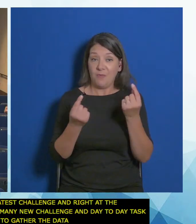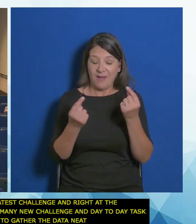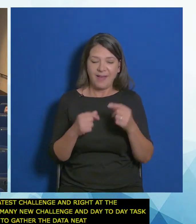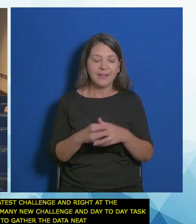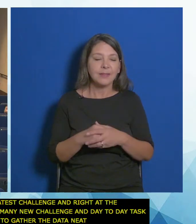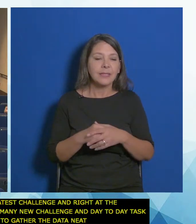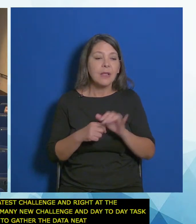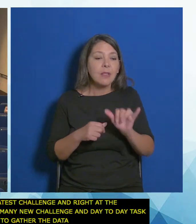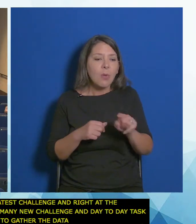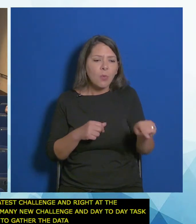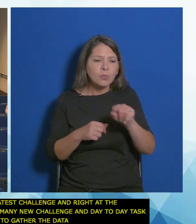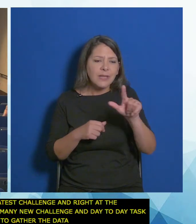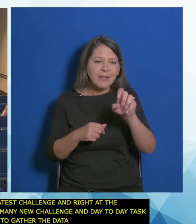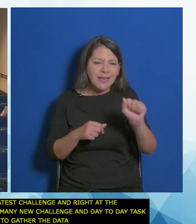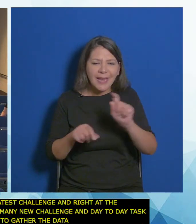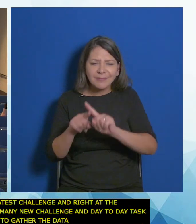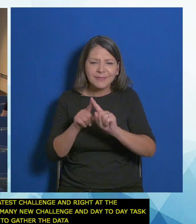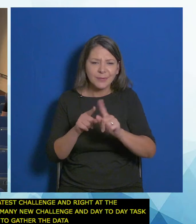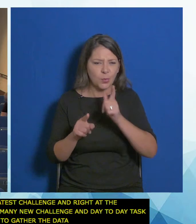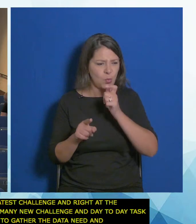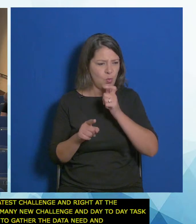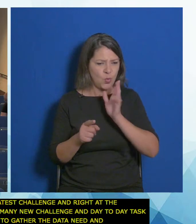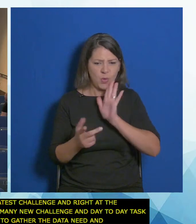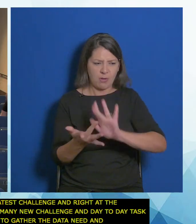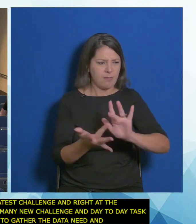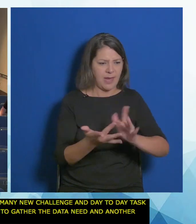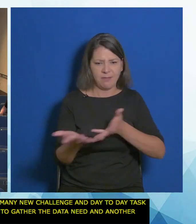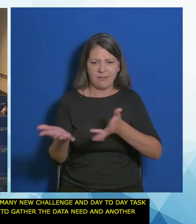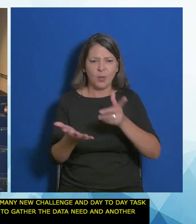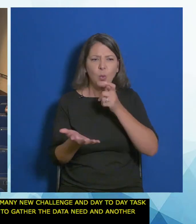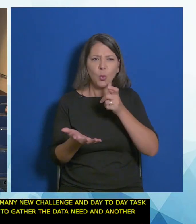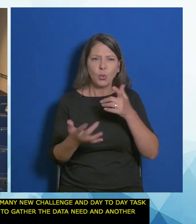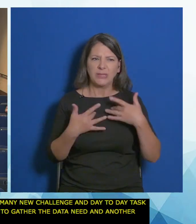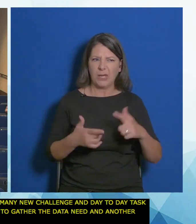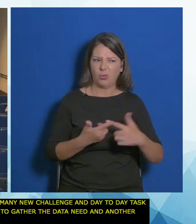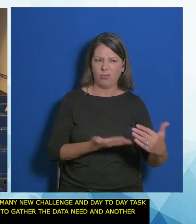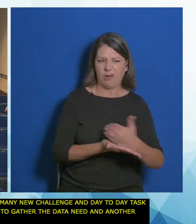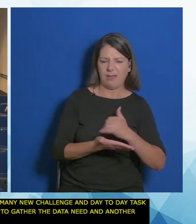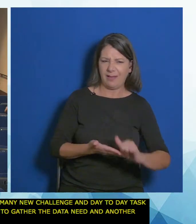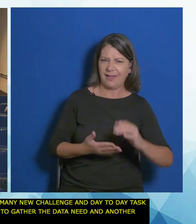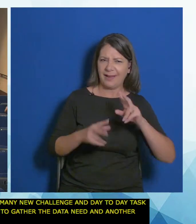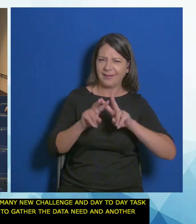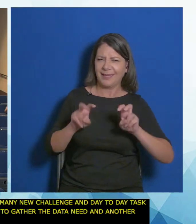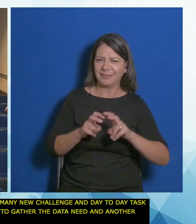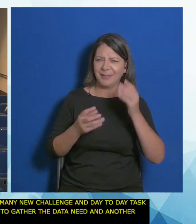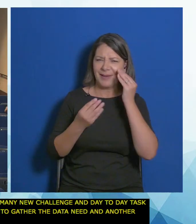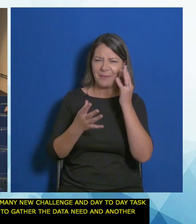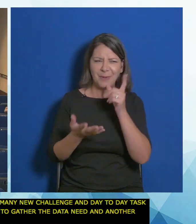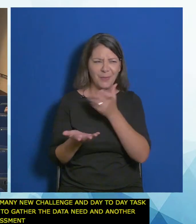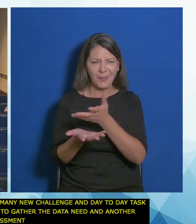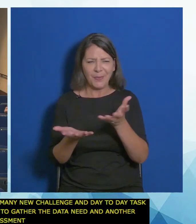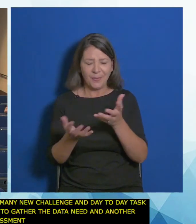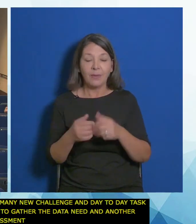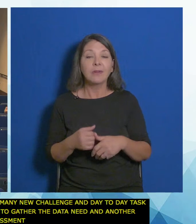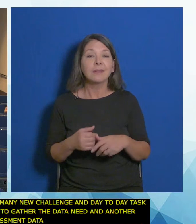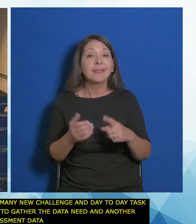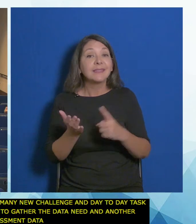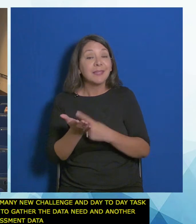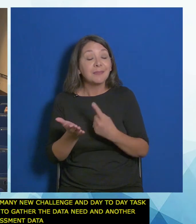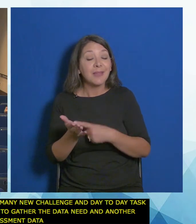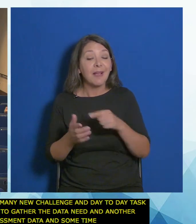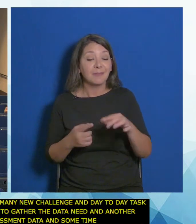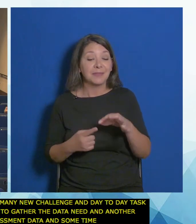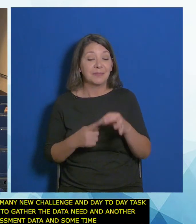within the LEA in the terms of who collects that state assessment data And sometimes our special